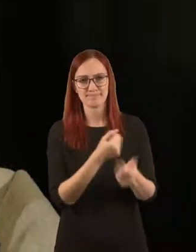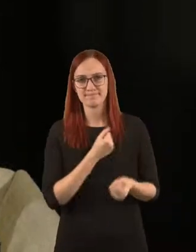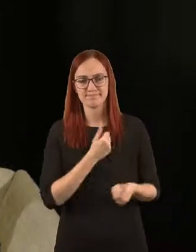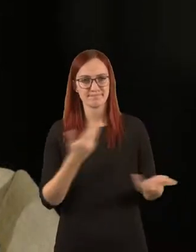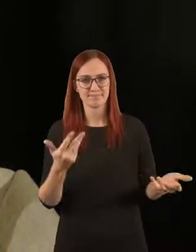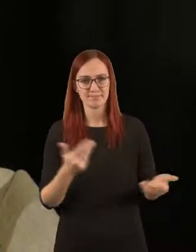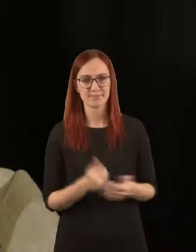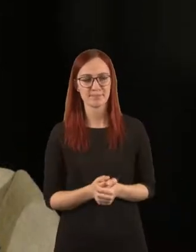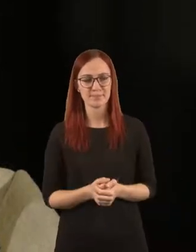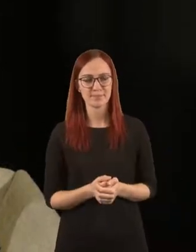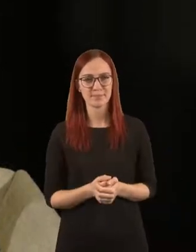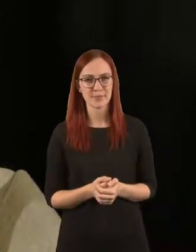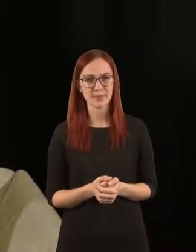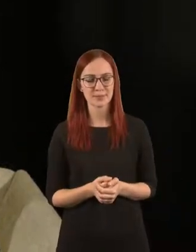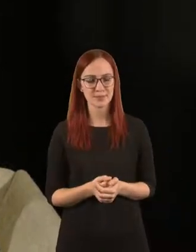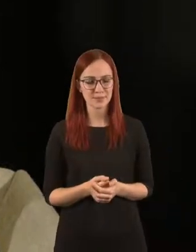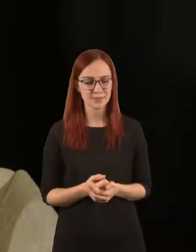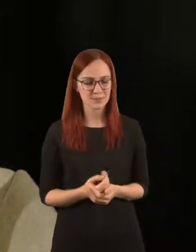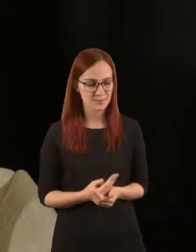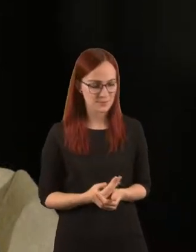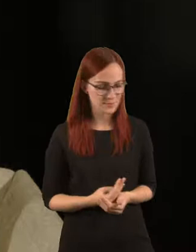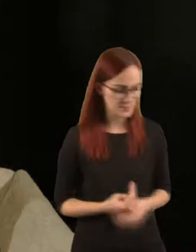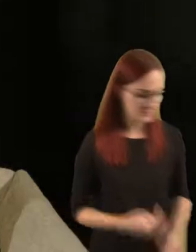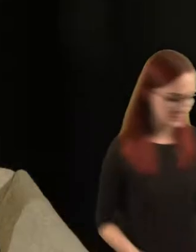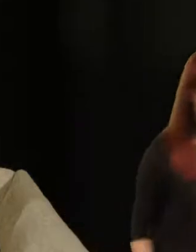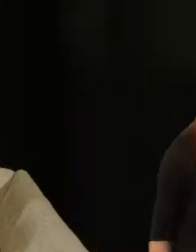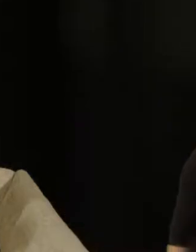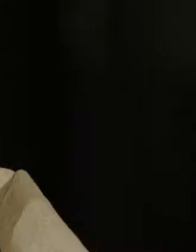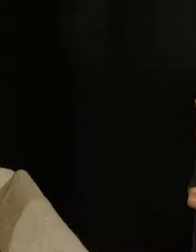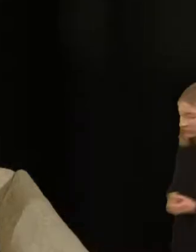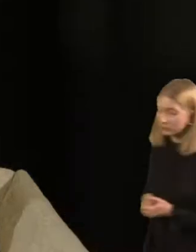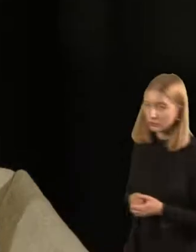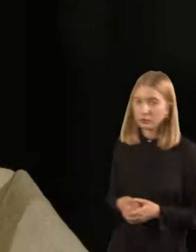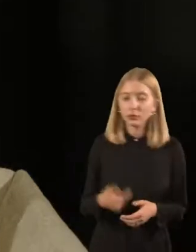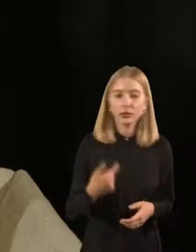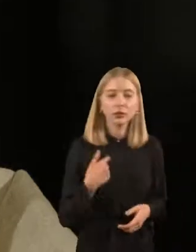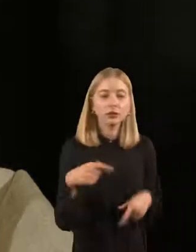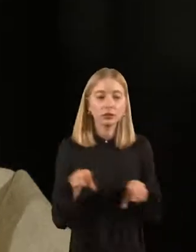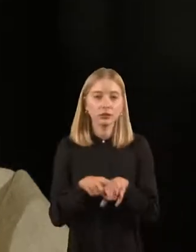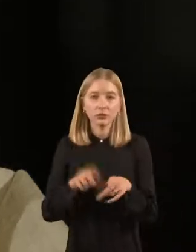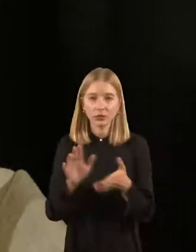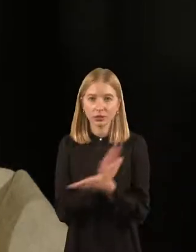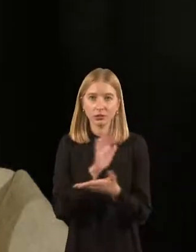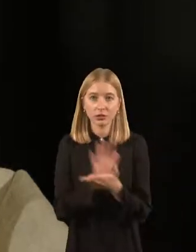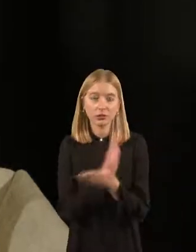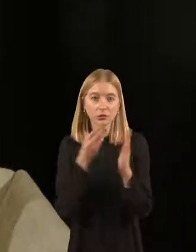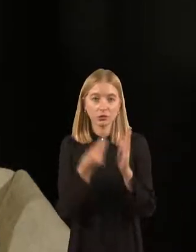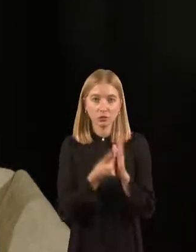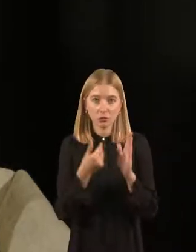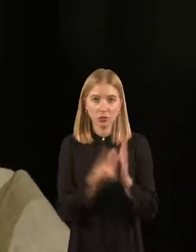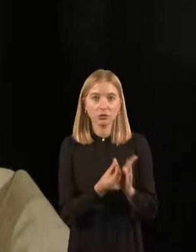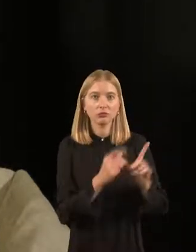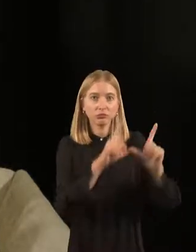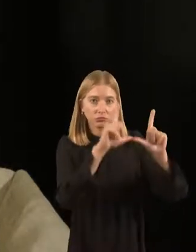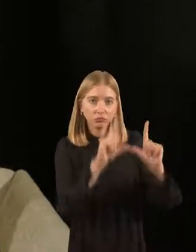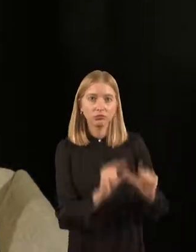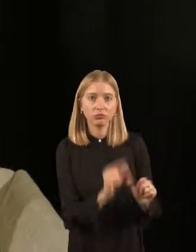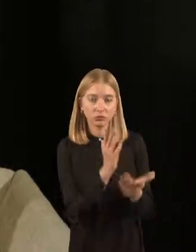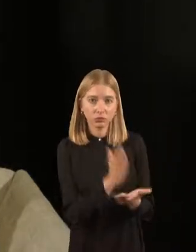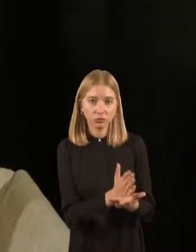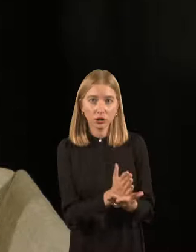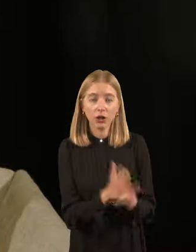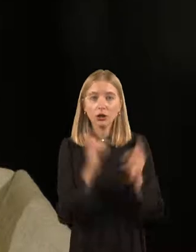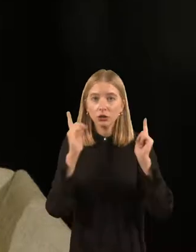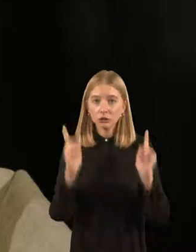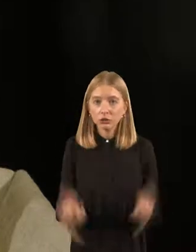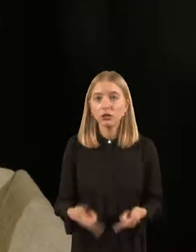until now have lacked political will to increase the landfilling tax. We are among the countries that